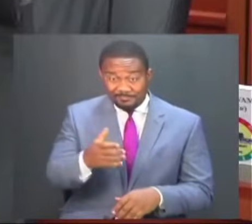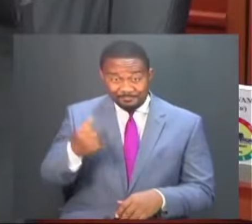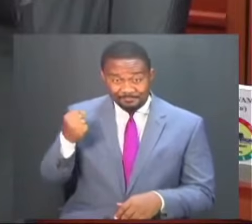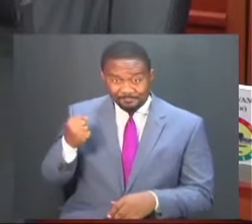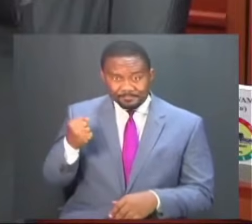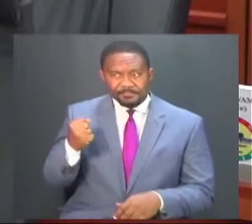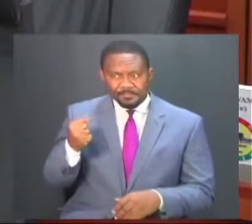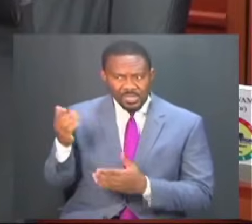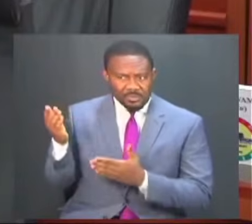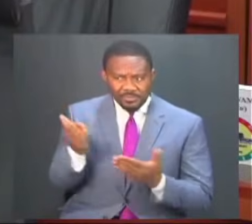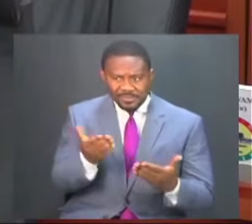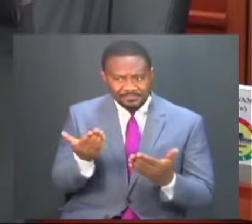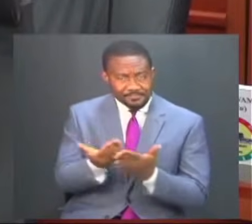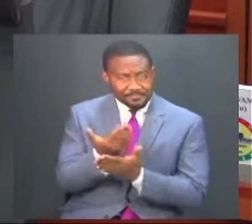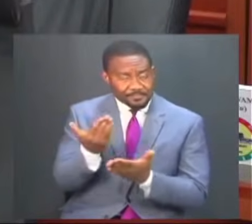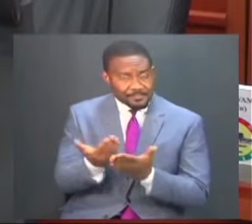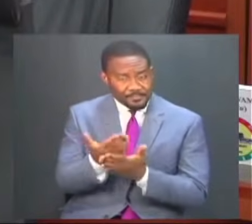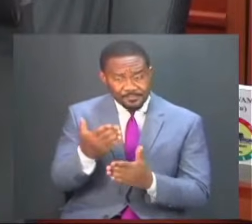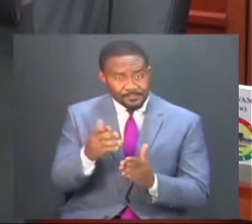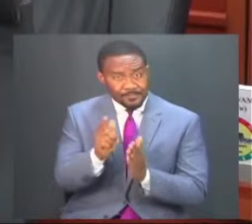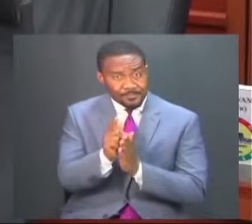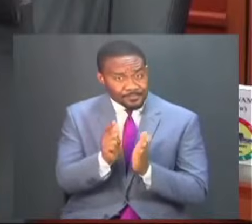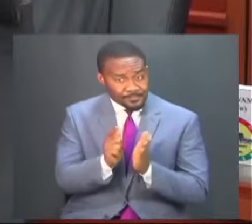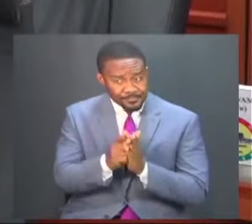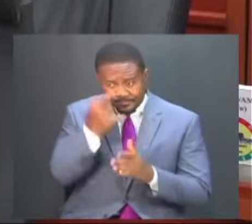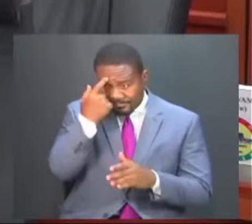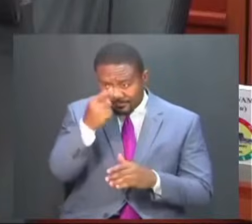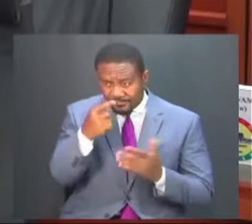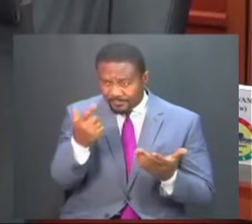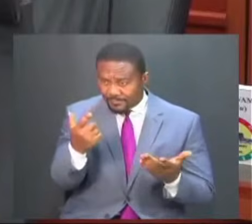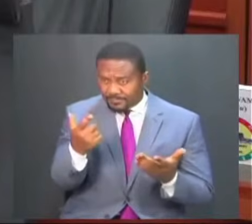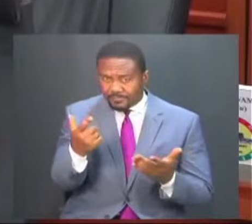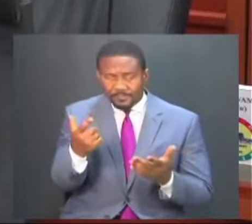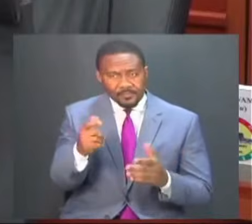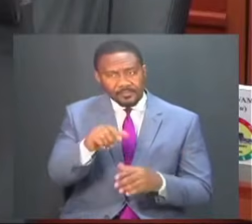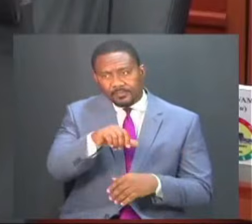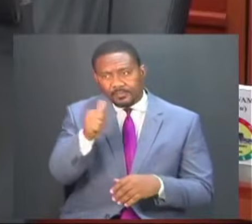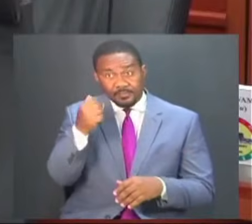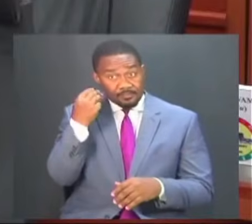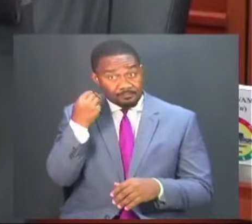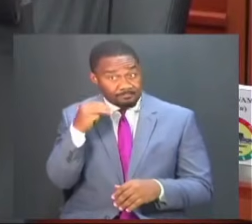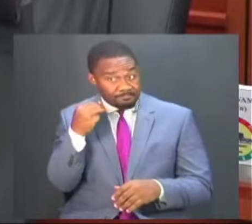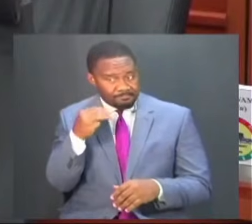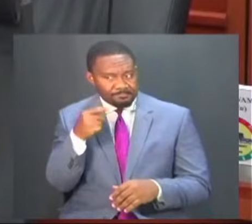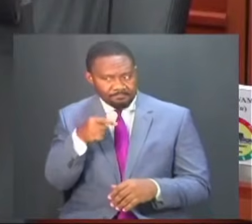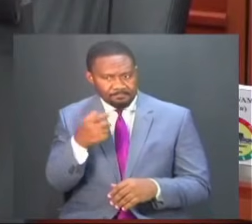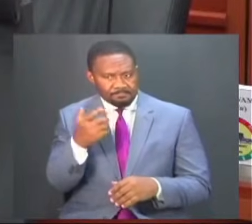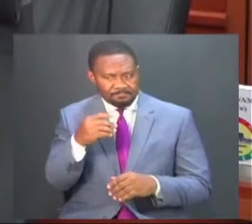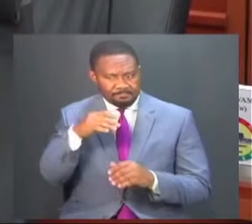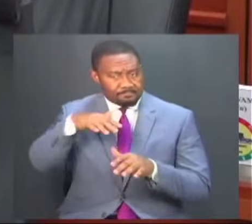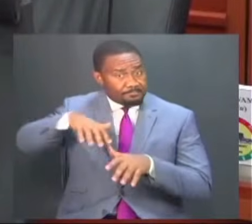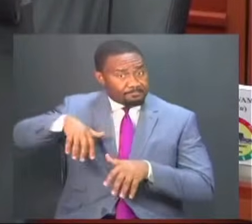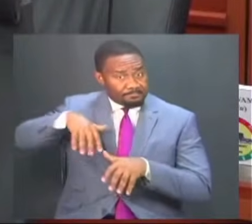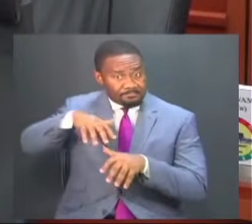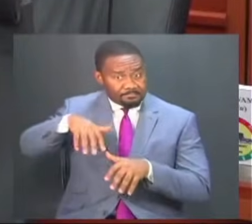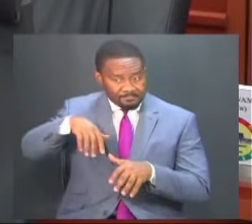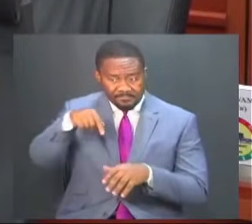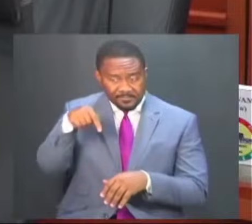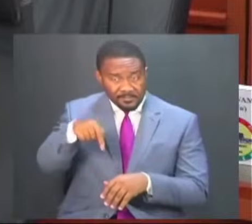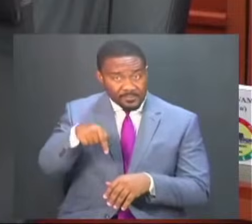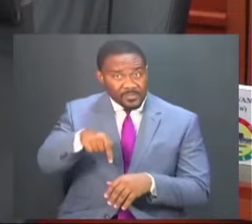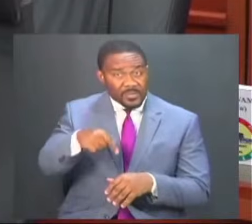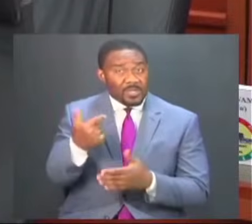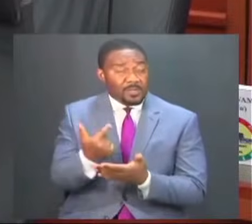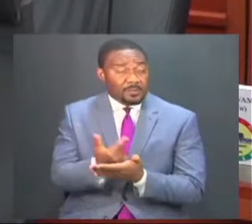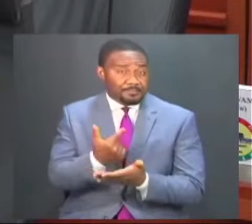would determine the royalties, not just for lithium, but for every other mineral that is going to be mined in this country. Mr. Speaker, this is